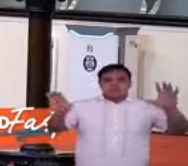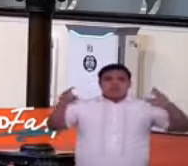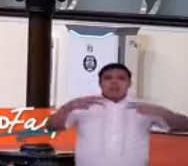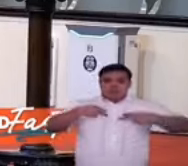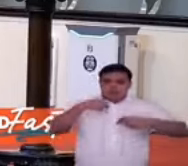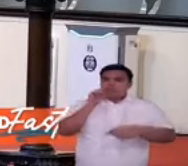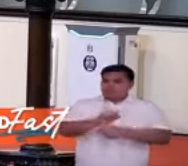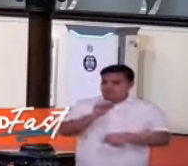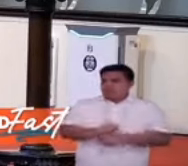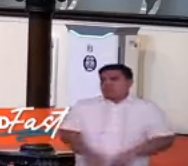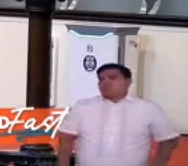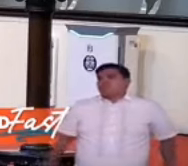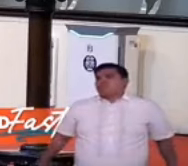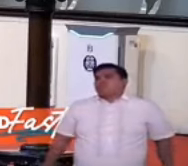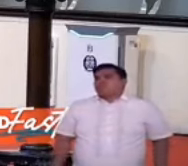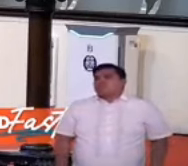we have a job to do.